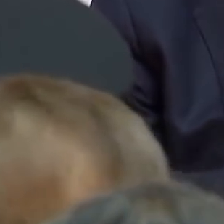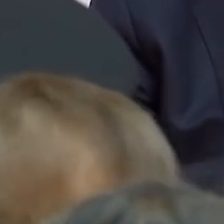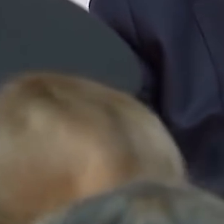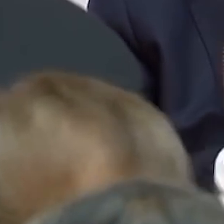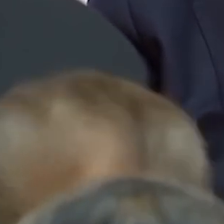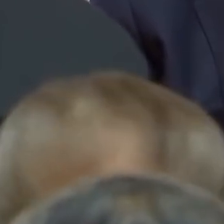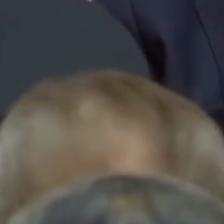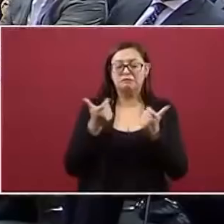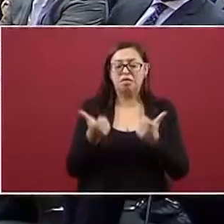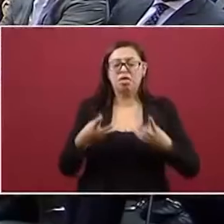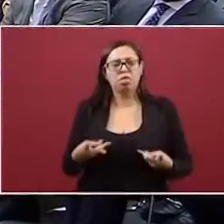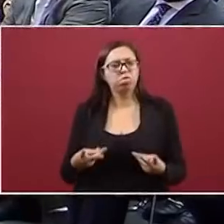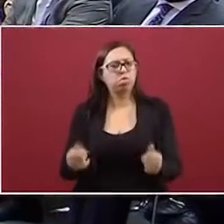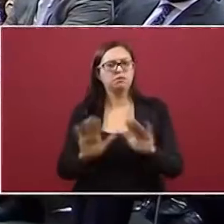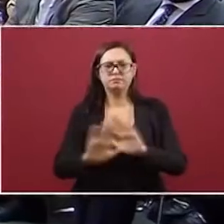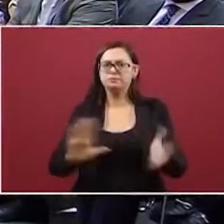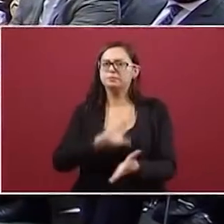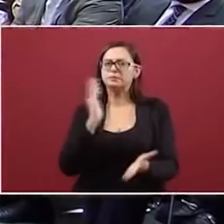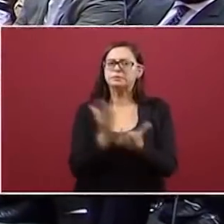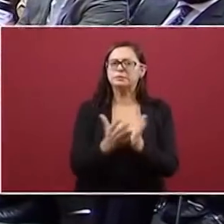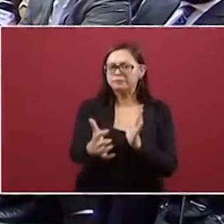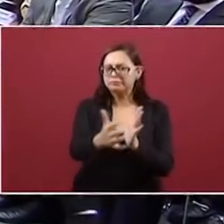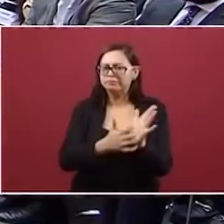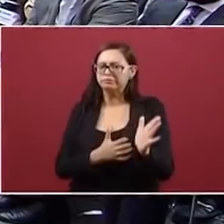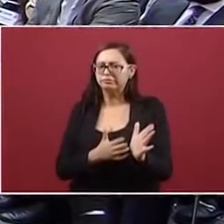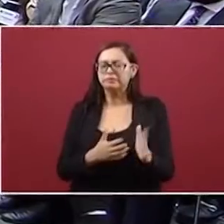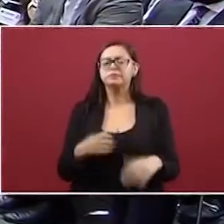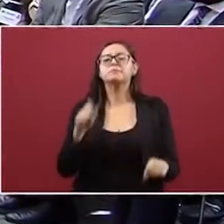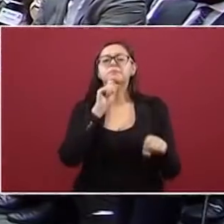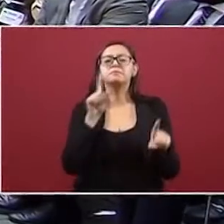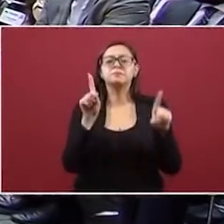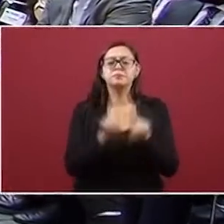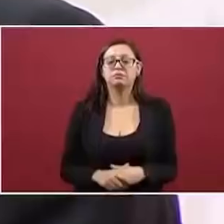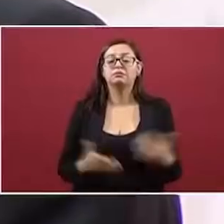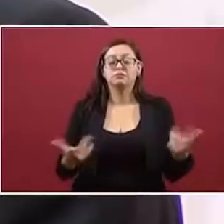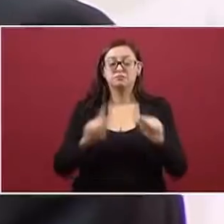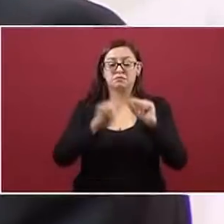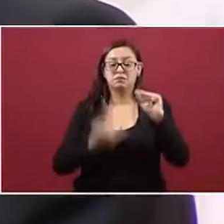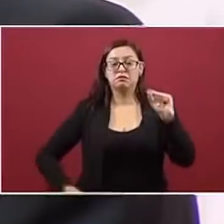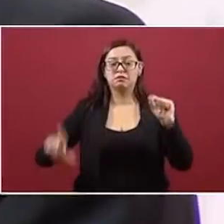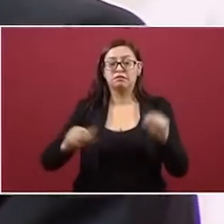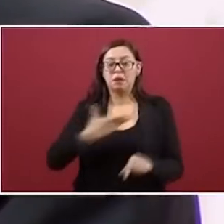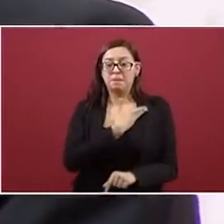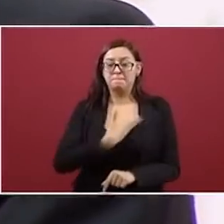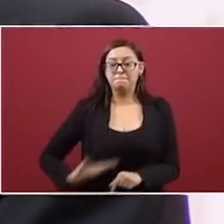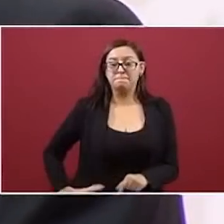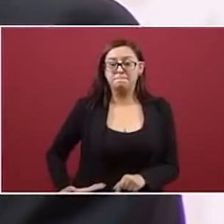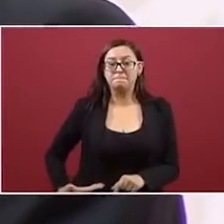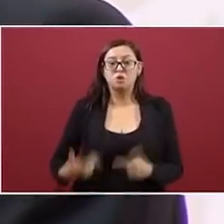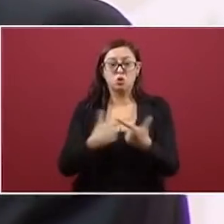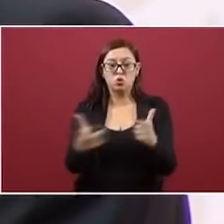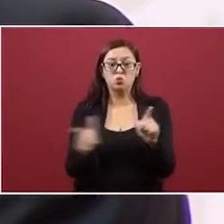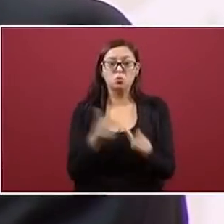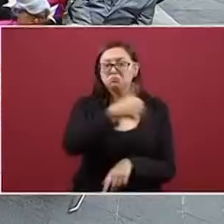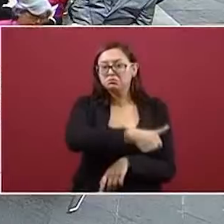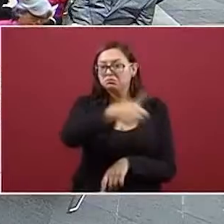first 100 days in office, and with the most recent survey putting his approval rating at 78%, his first 3 months in power have been the